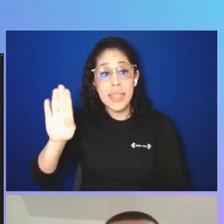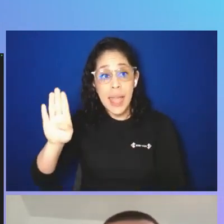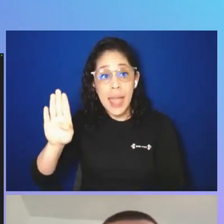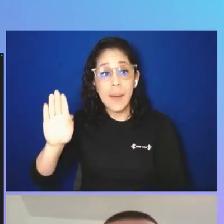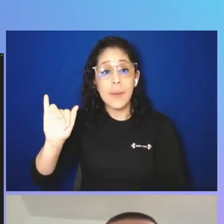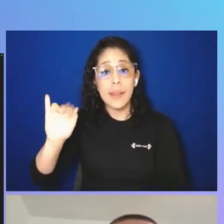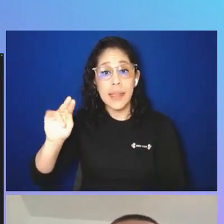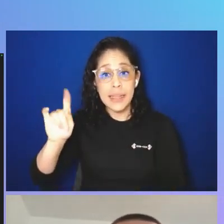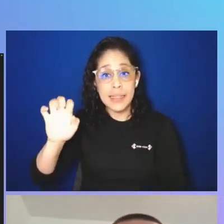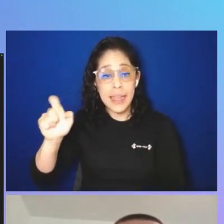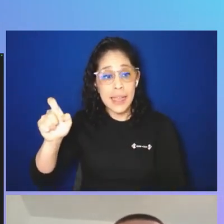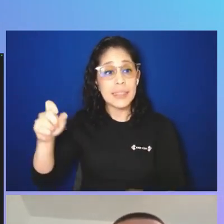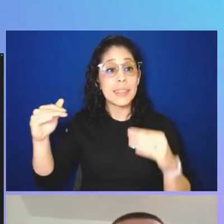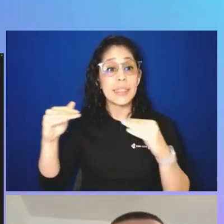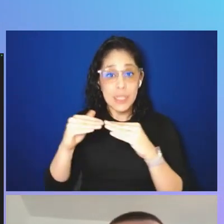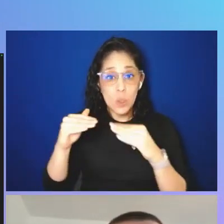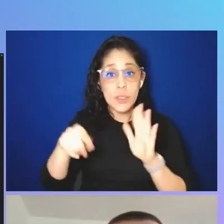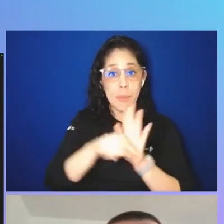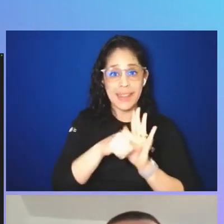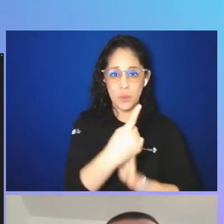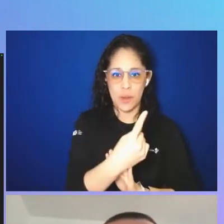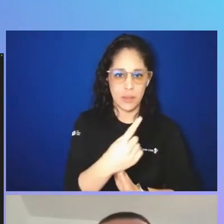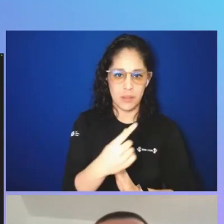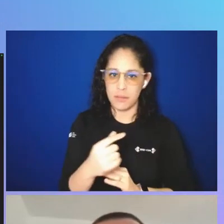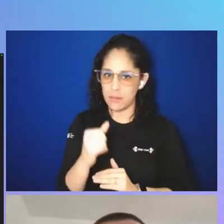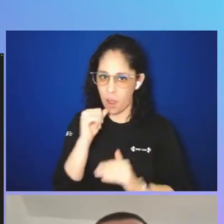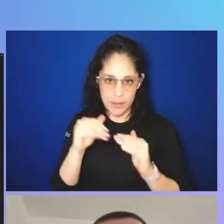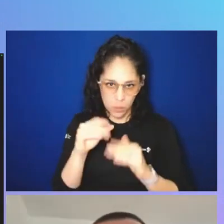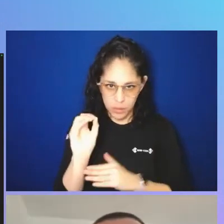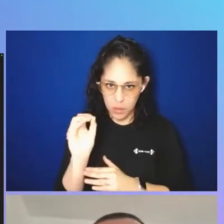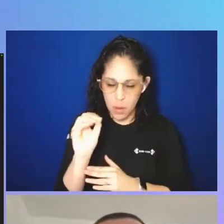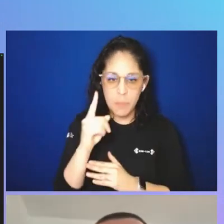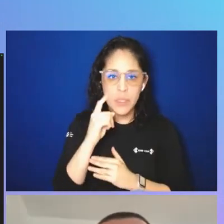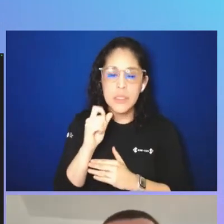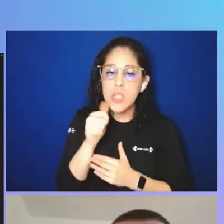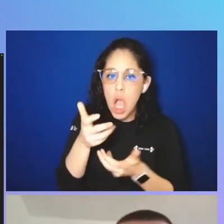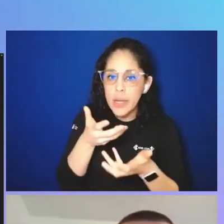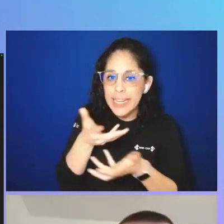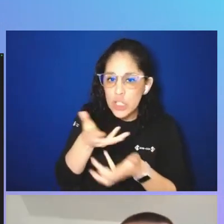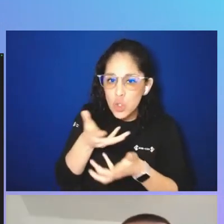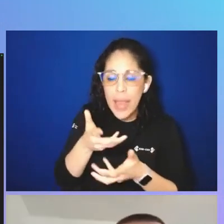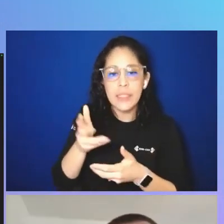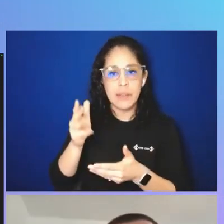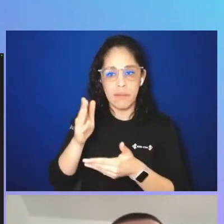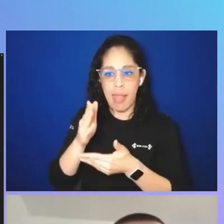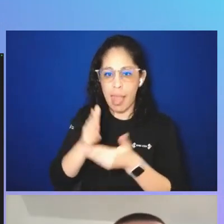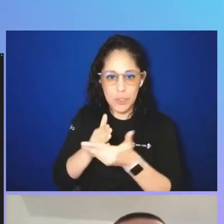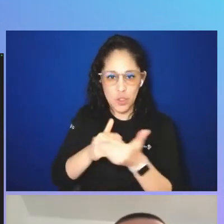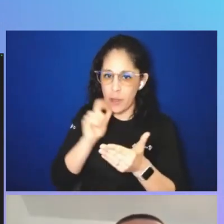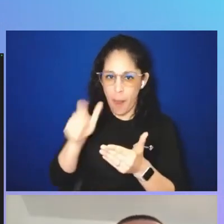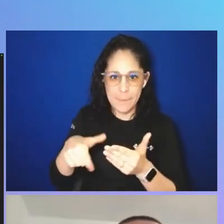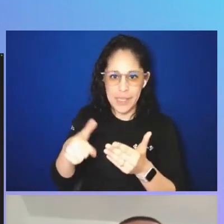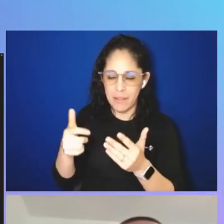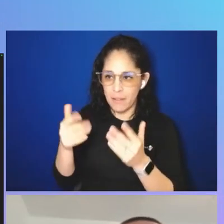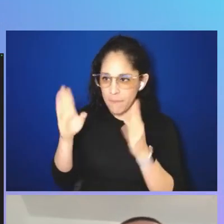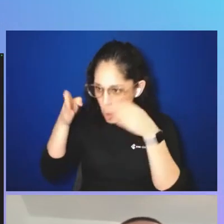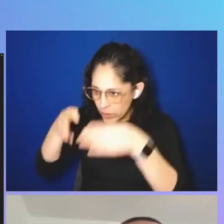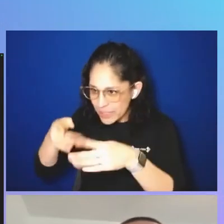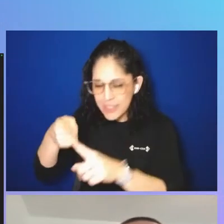equals 0, because non-interactive elements should not be focusable by the user, just as a side note there.